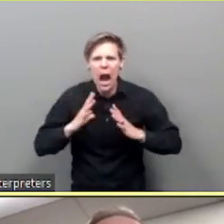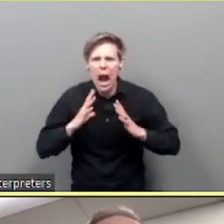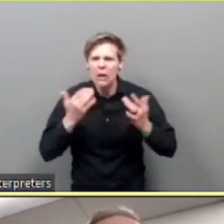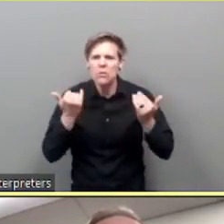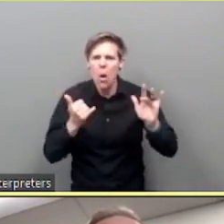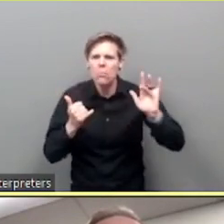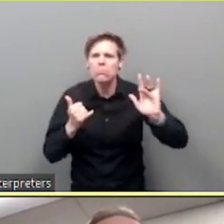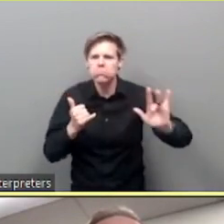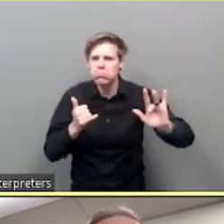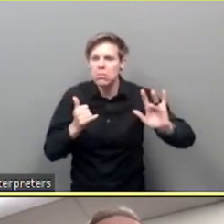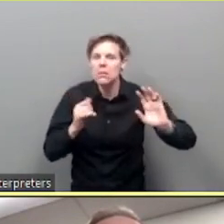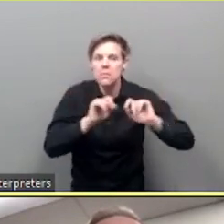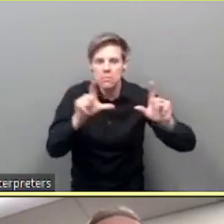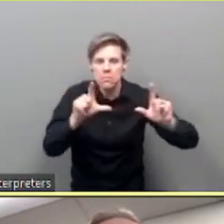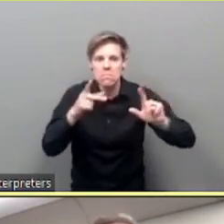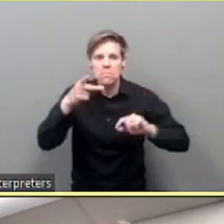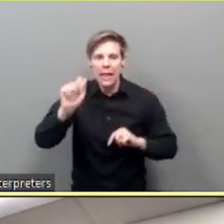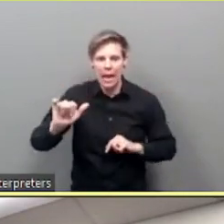See you soon. I love you.